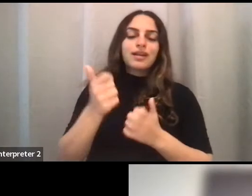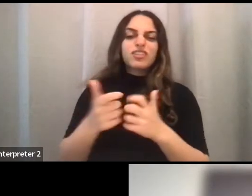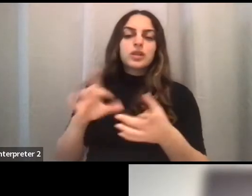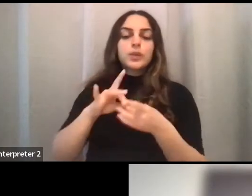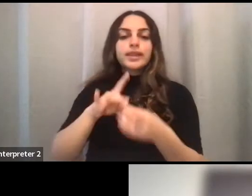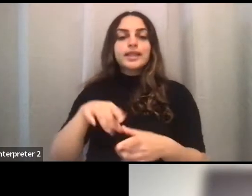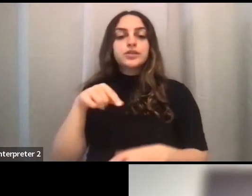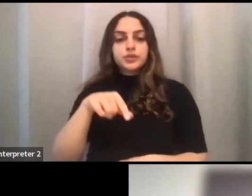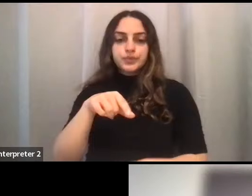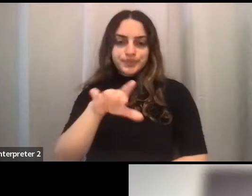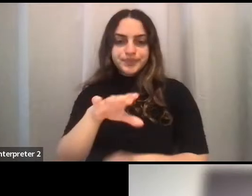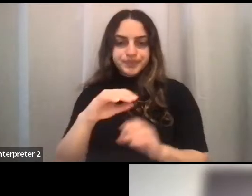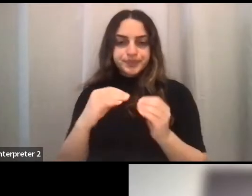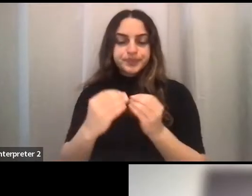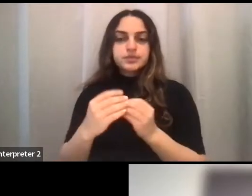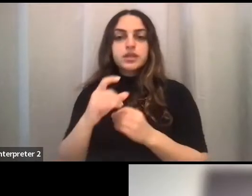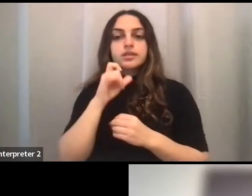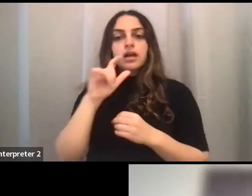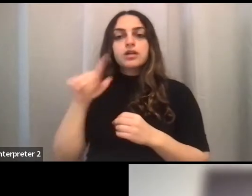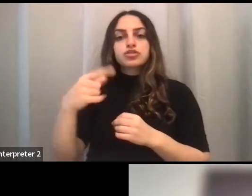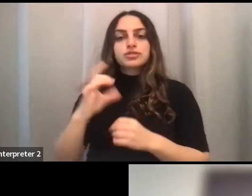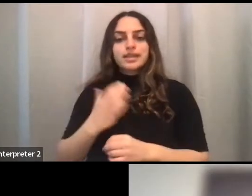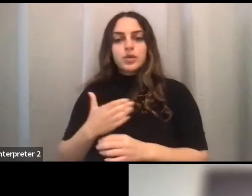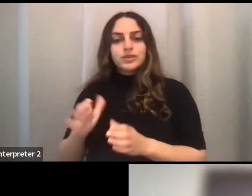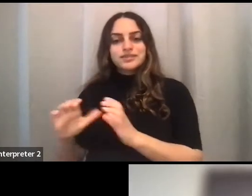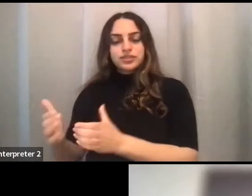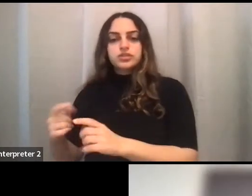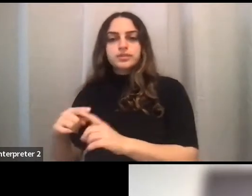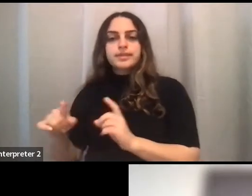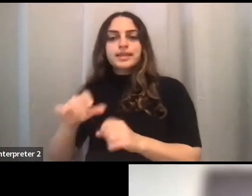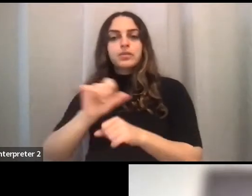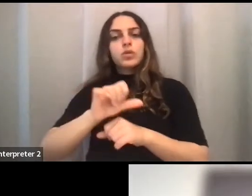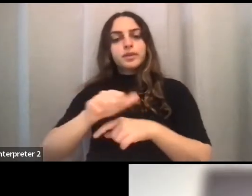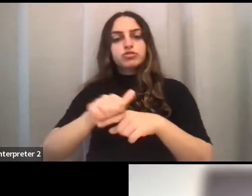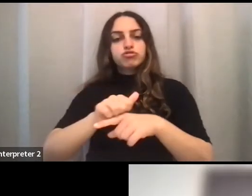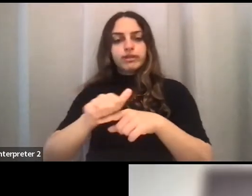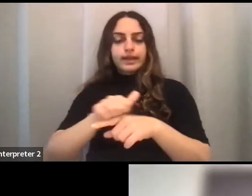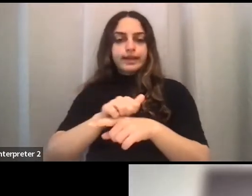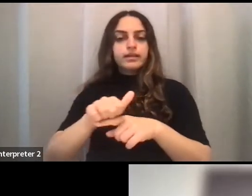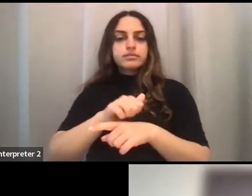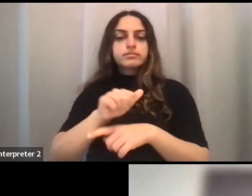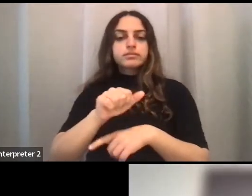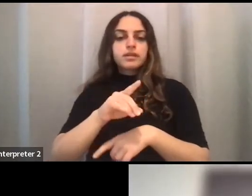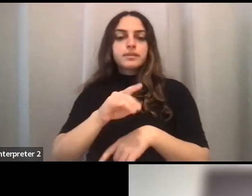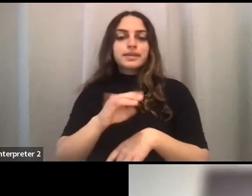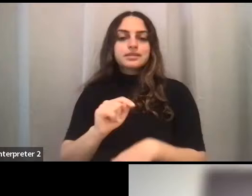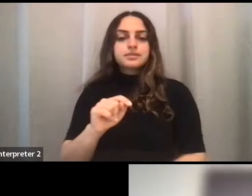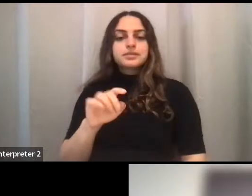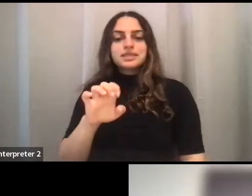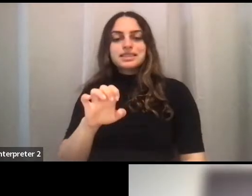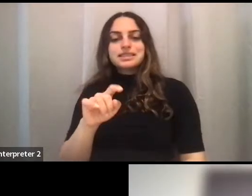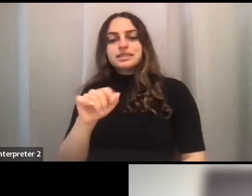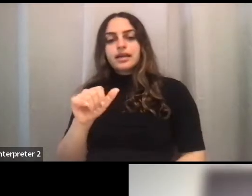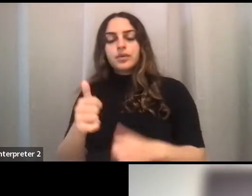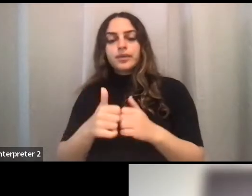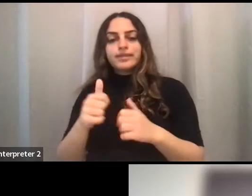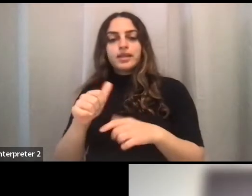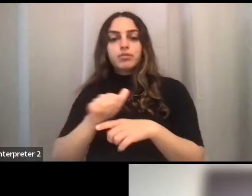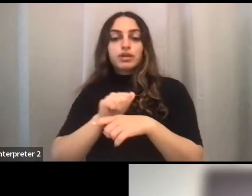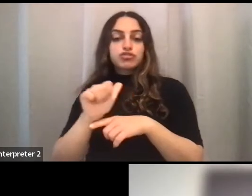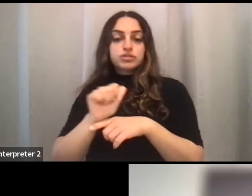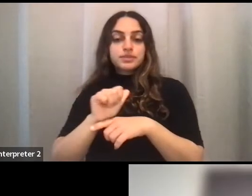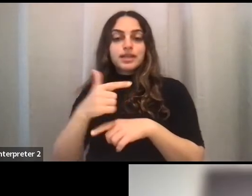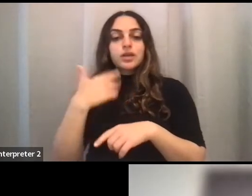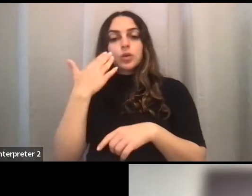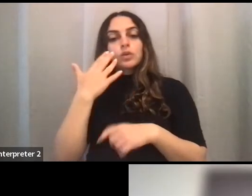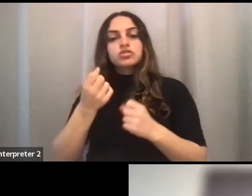and not just at the wage and hour division but the employment training administration assistance eta with the apprenticeships i know there's a lot of